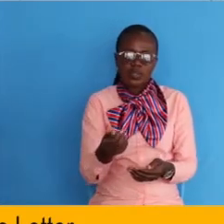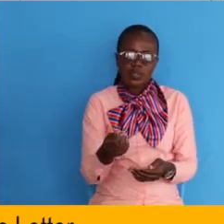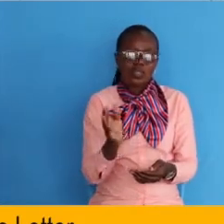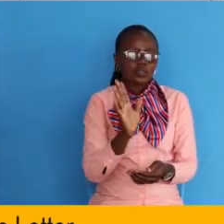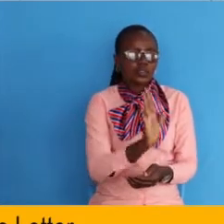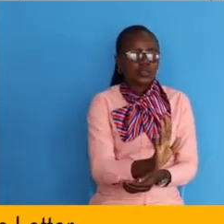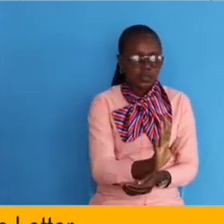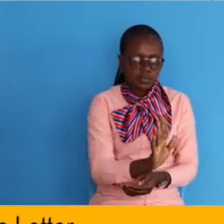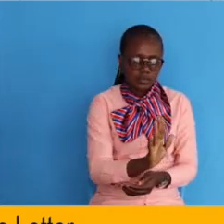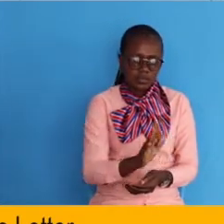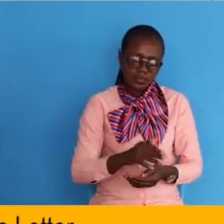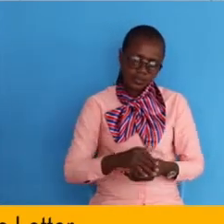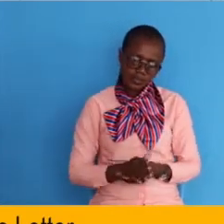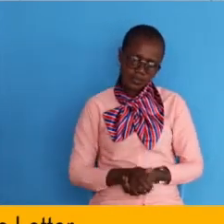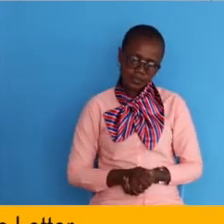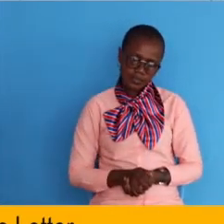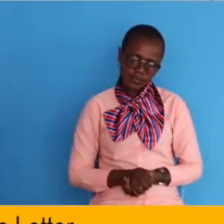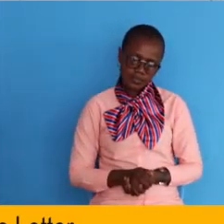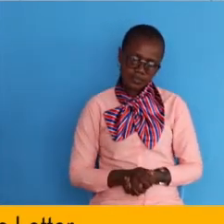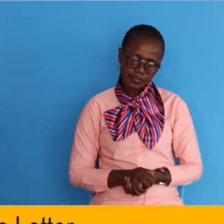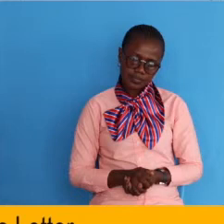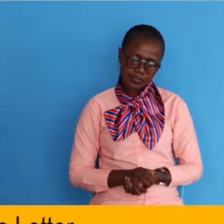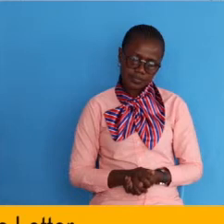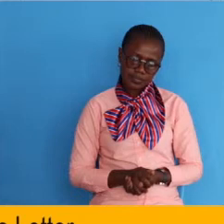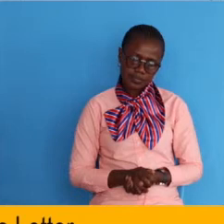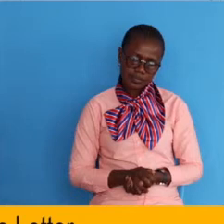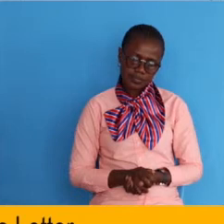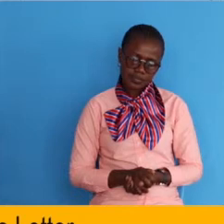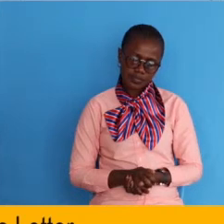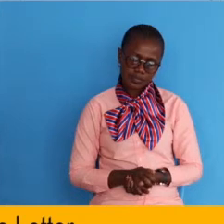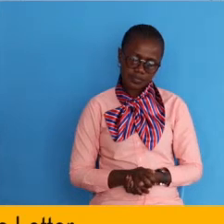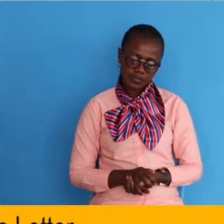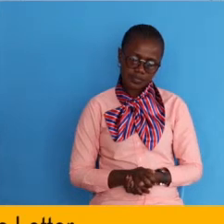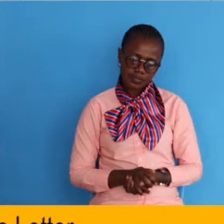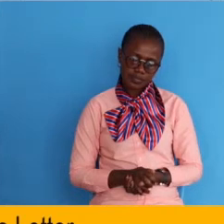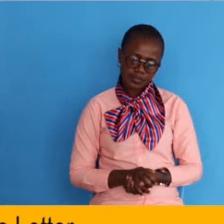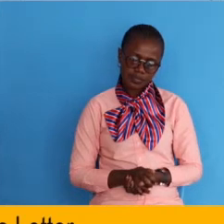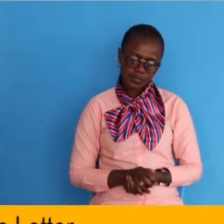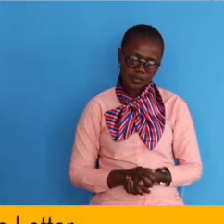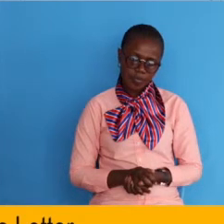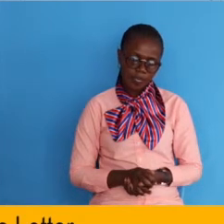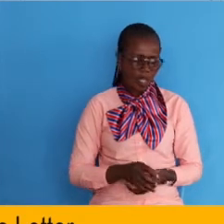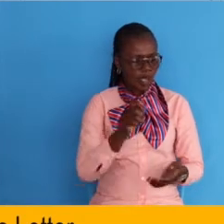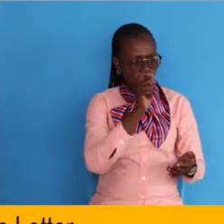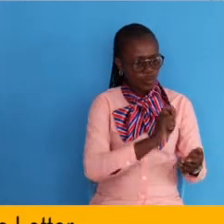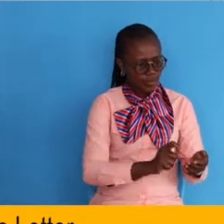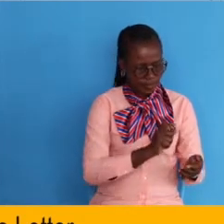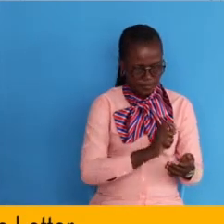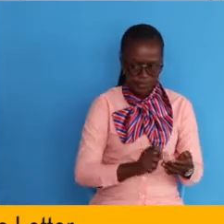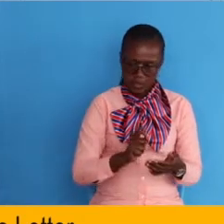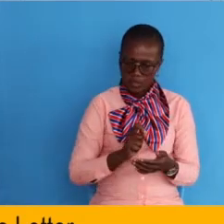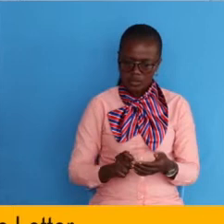a certain area where you want to use it sometimes for a meeting and or for a break? Are you writing a